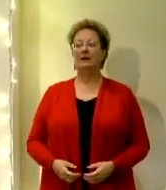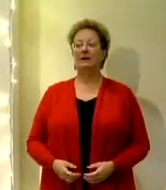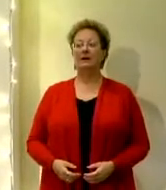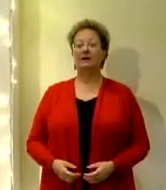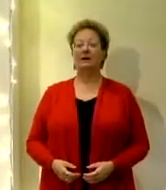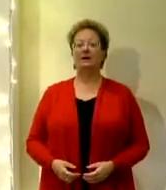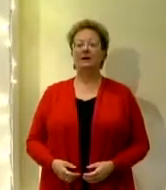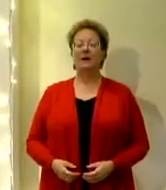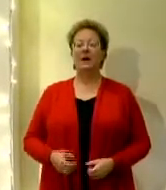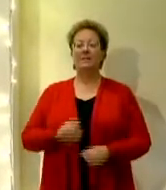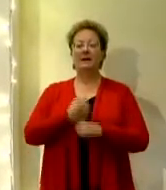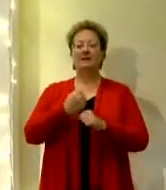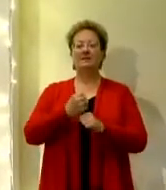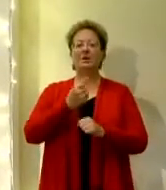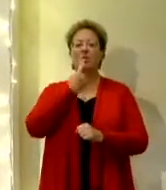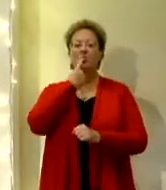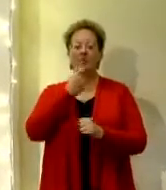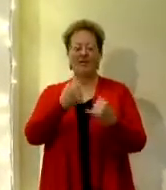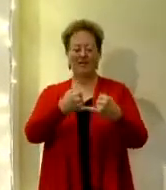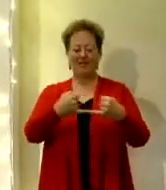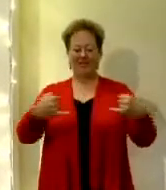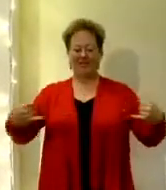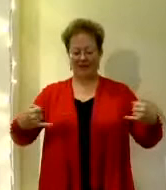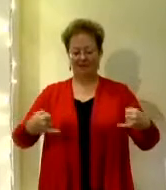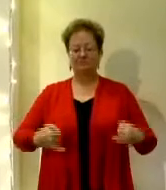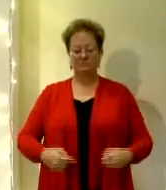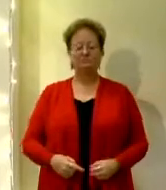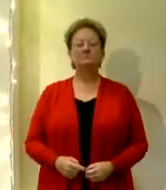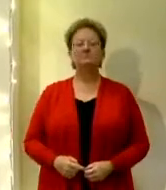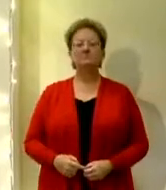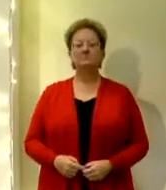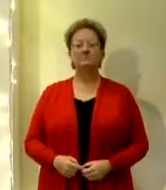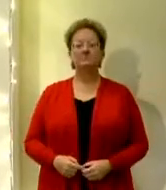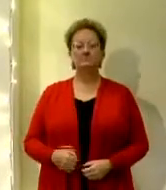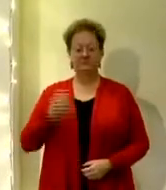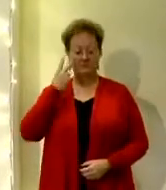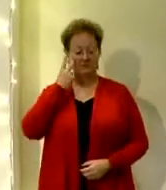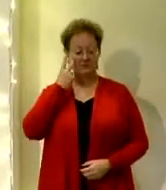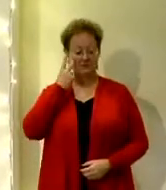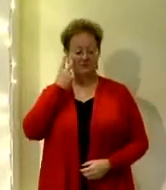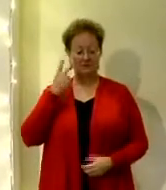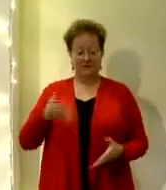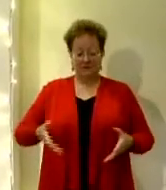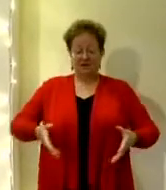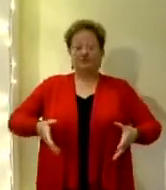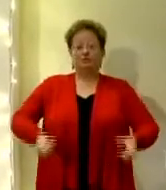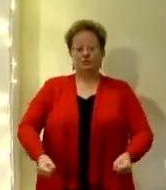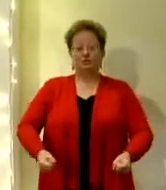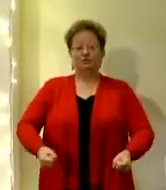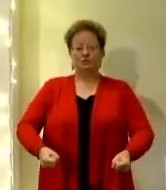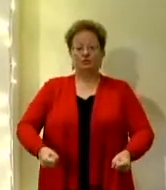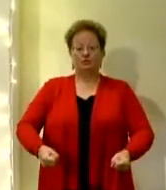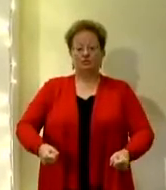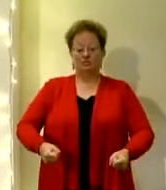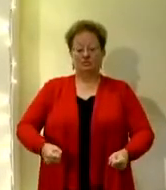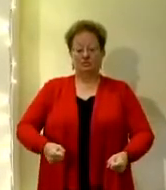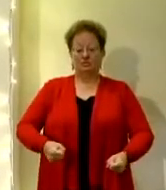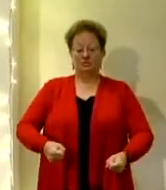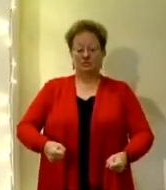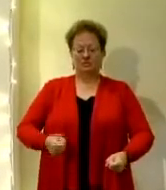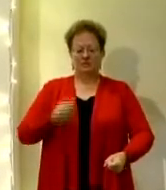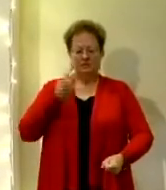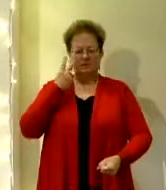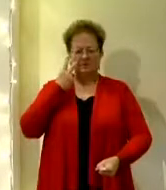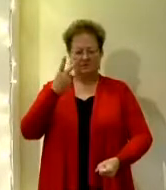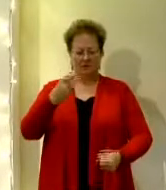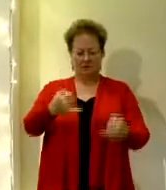ground. And they said, "Here's what you got to do. Whenever you get stalled out, you got to look at that thin red line and you